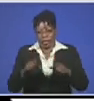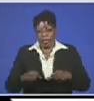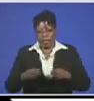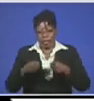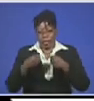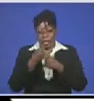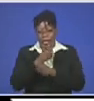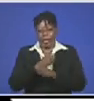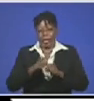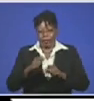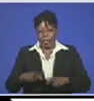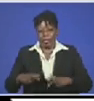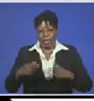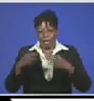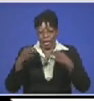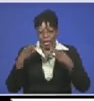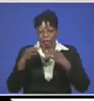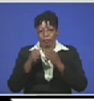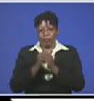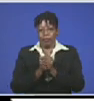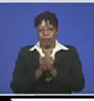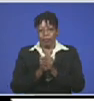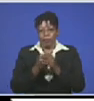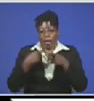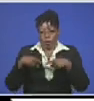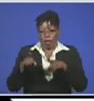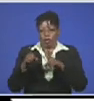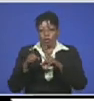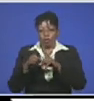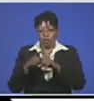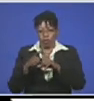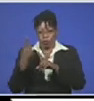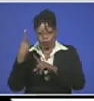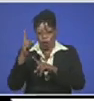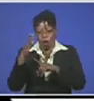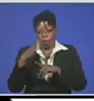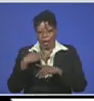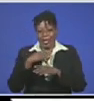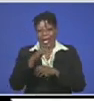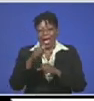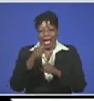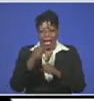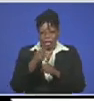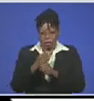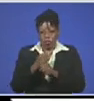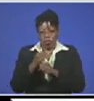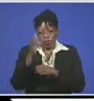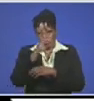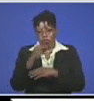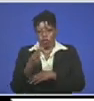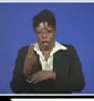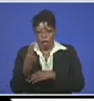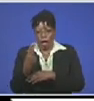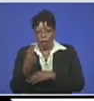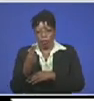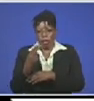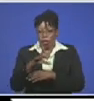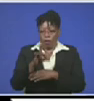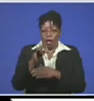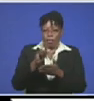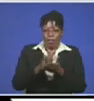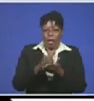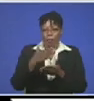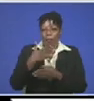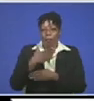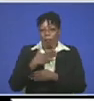I went for my regular annual physical, and it was discovered that